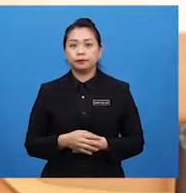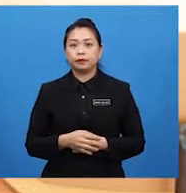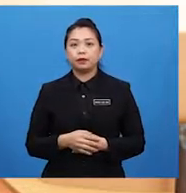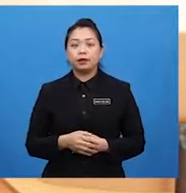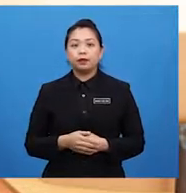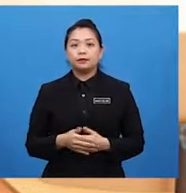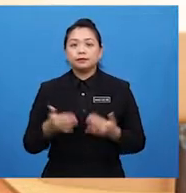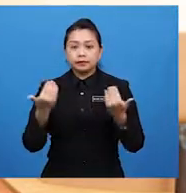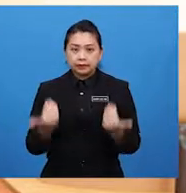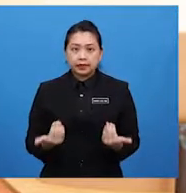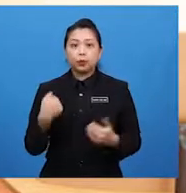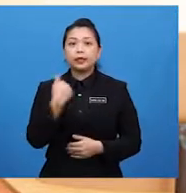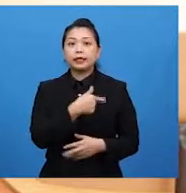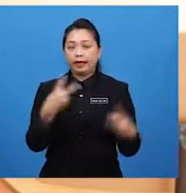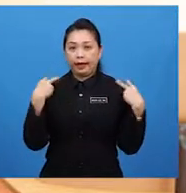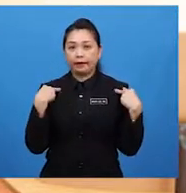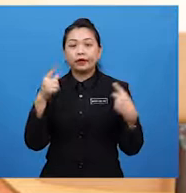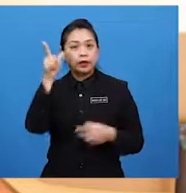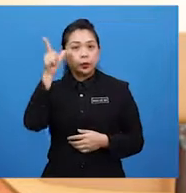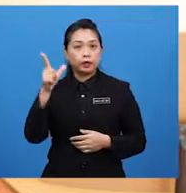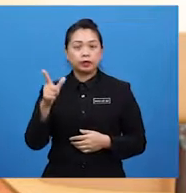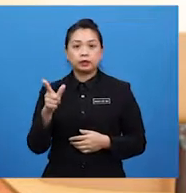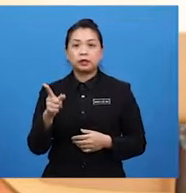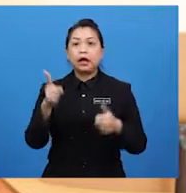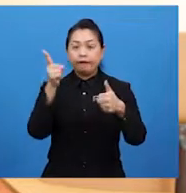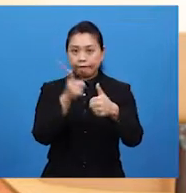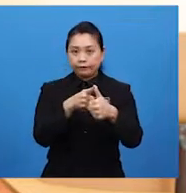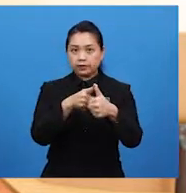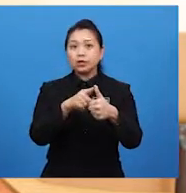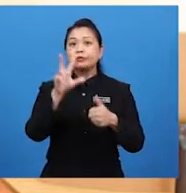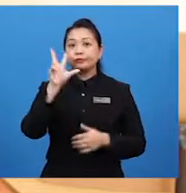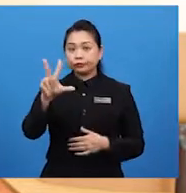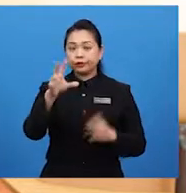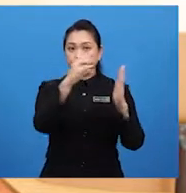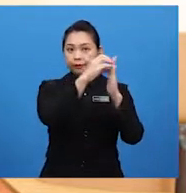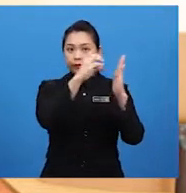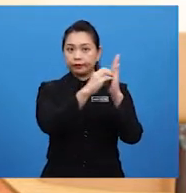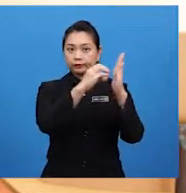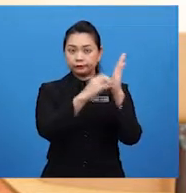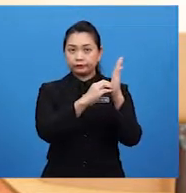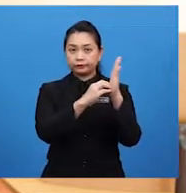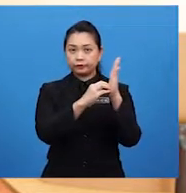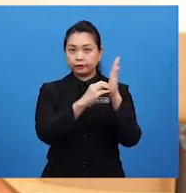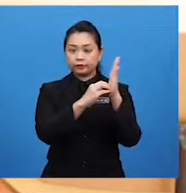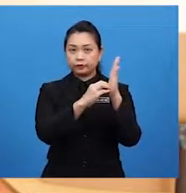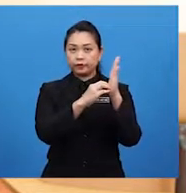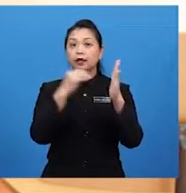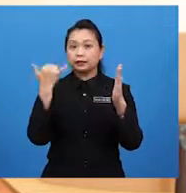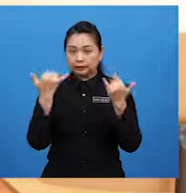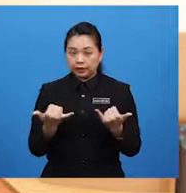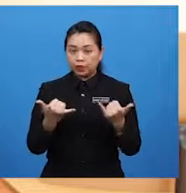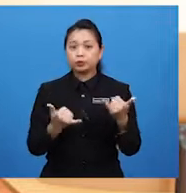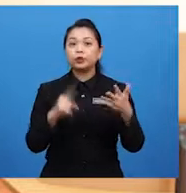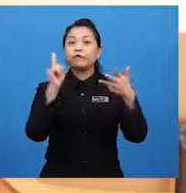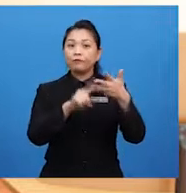Now that we have looked at the first three paragraphs, let's move on to the fourth